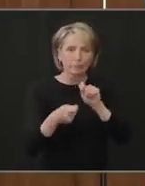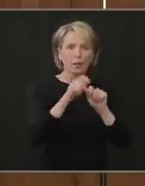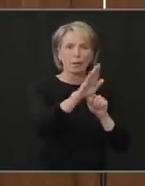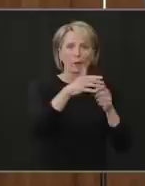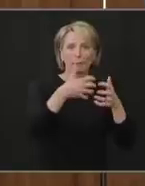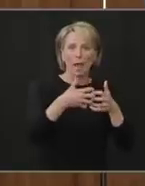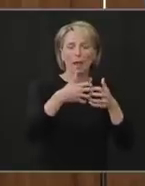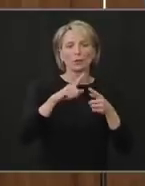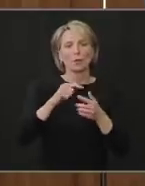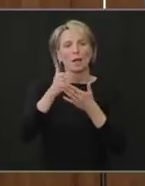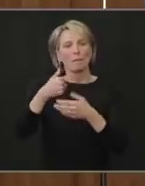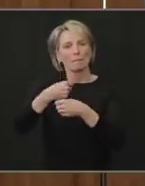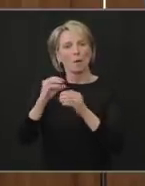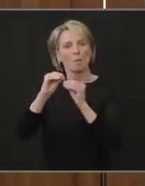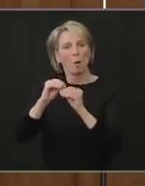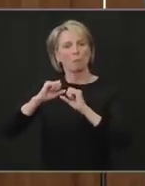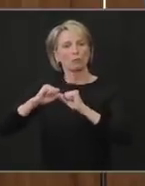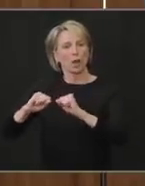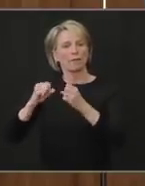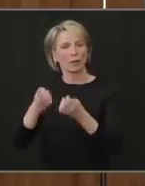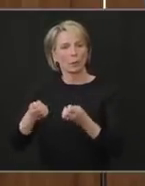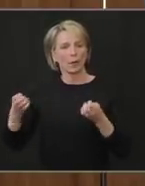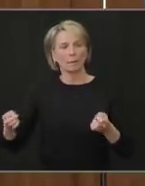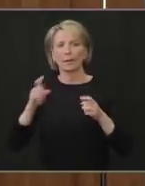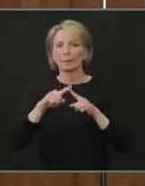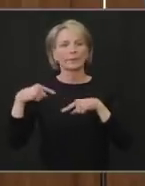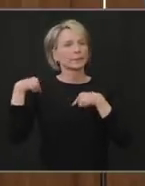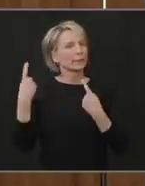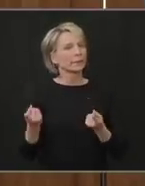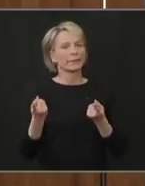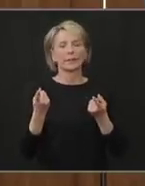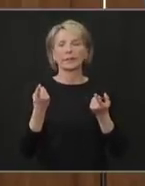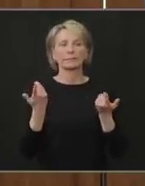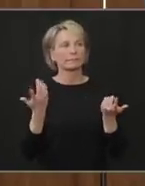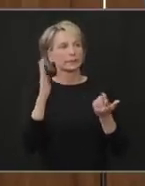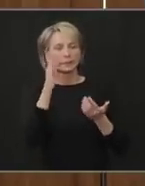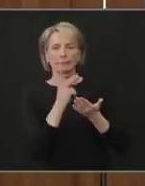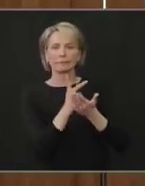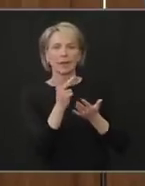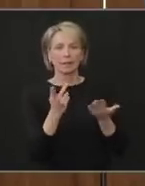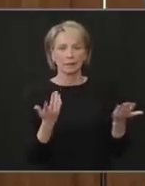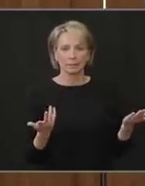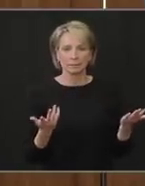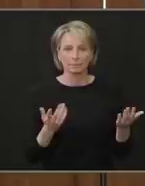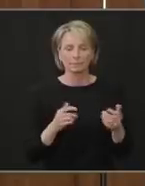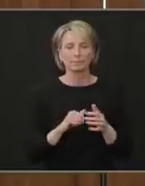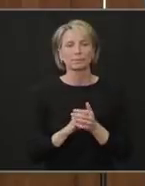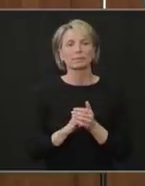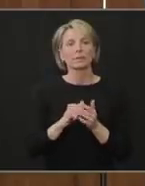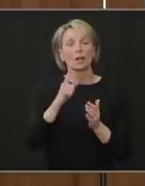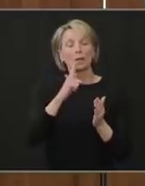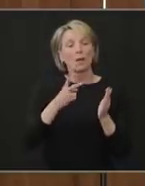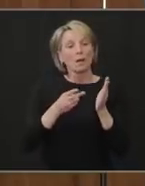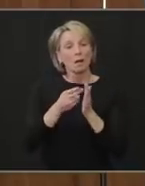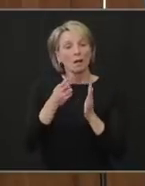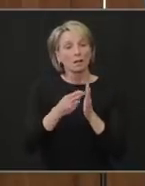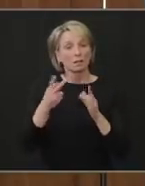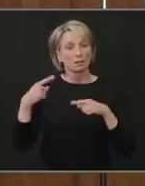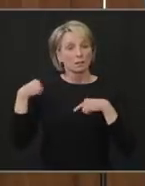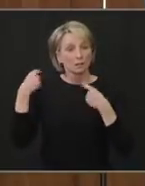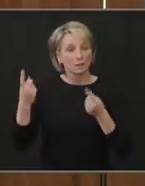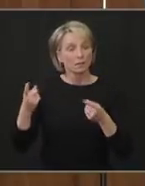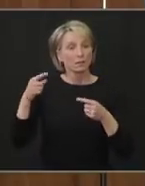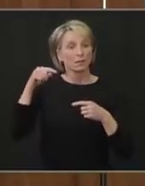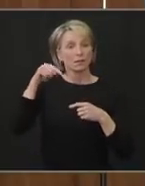bill is a massive down payment, by far the biggest such